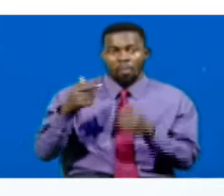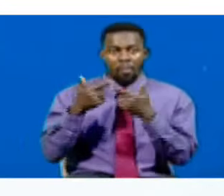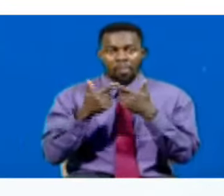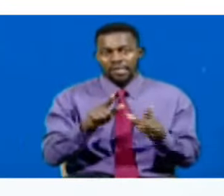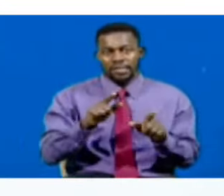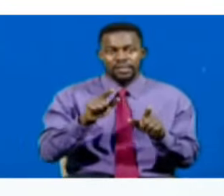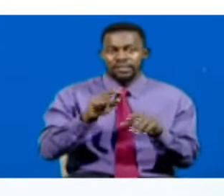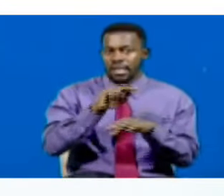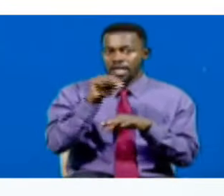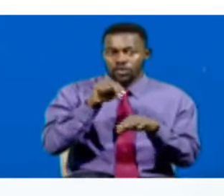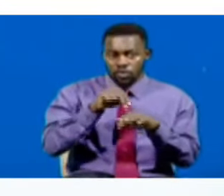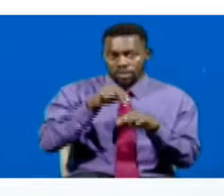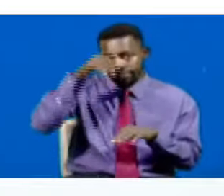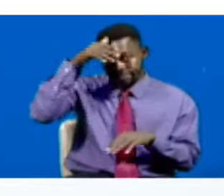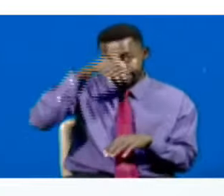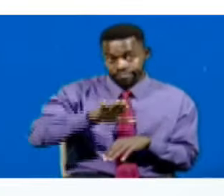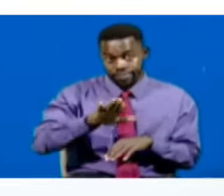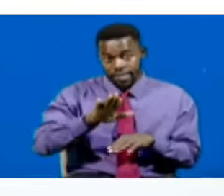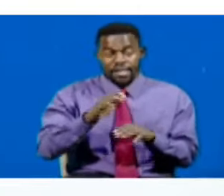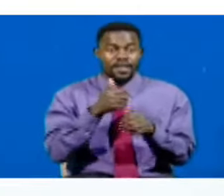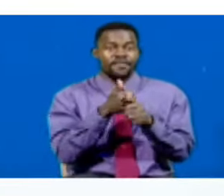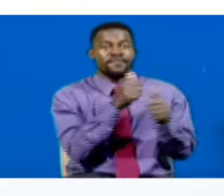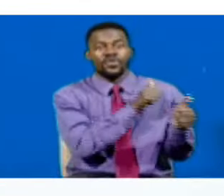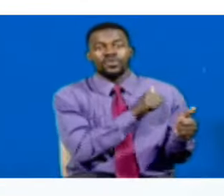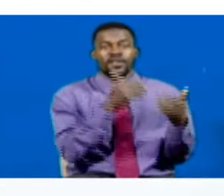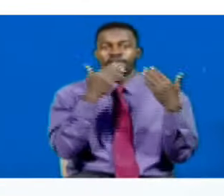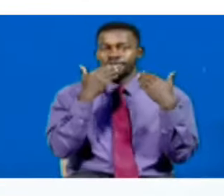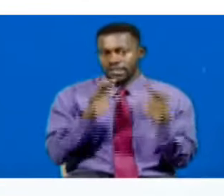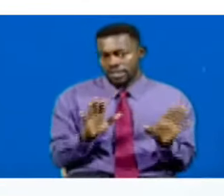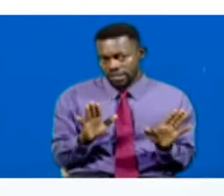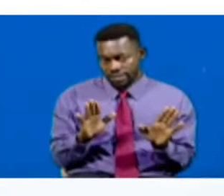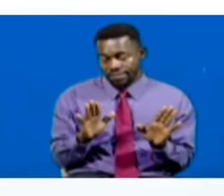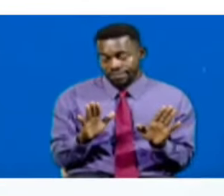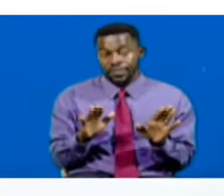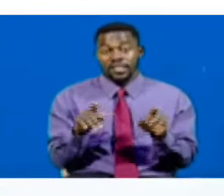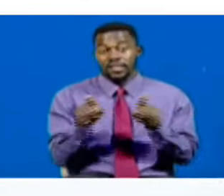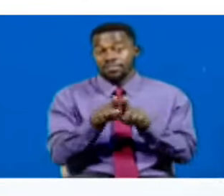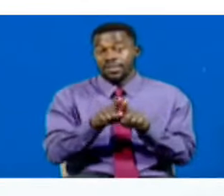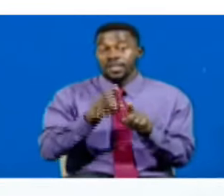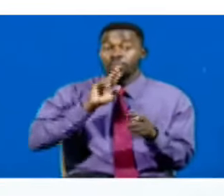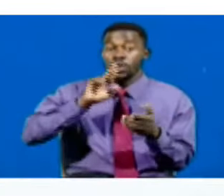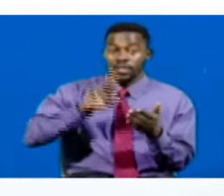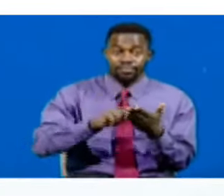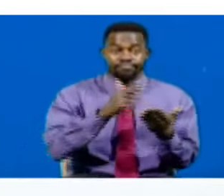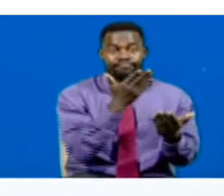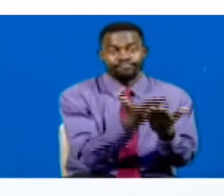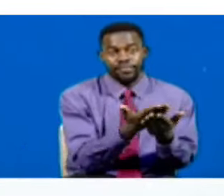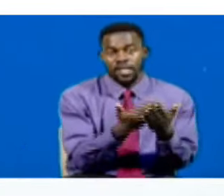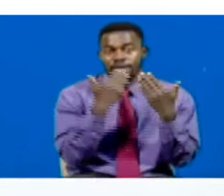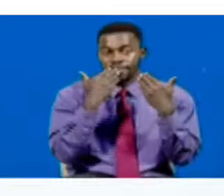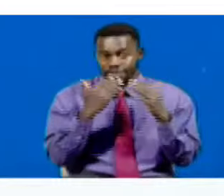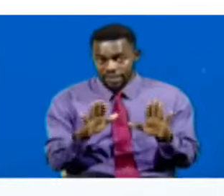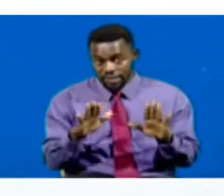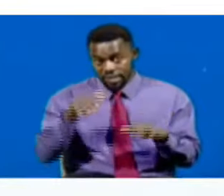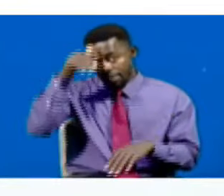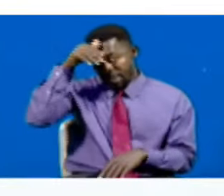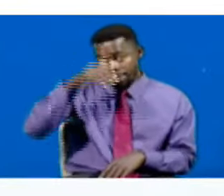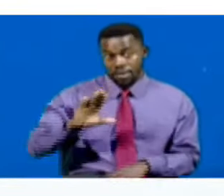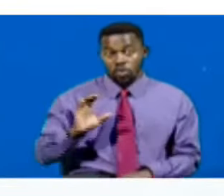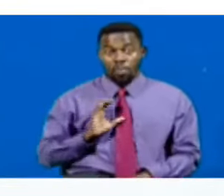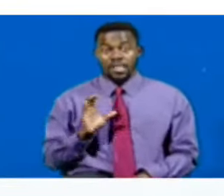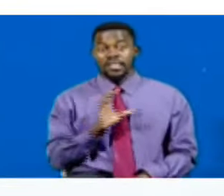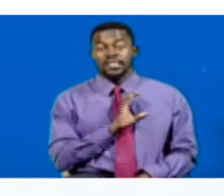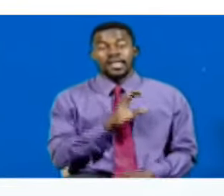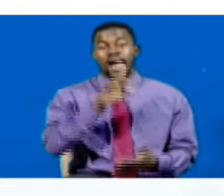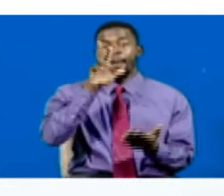by the National Assembly's Defense, Intelligence and Foreign Relations Committee. In its report tabled before the House today, the committee approved all